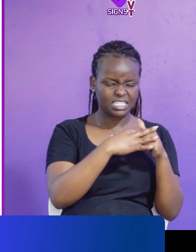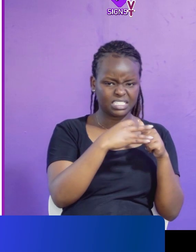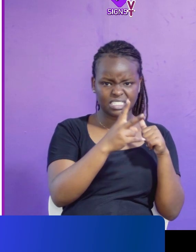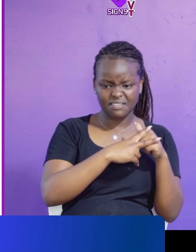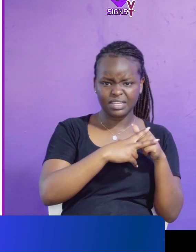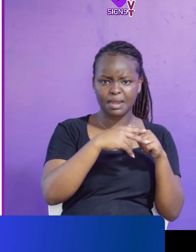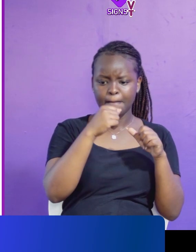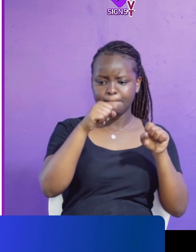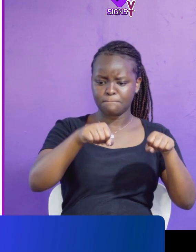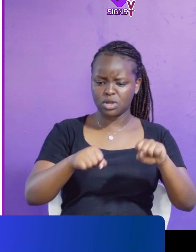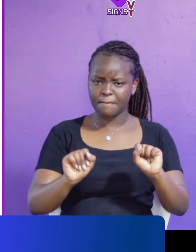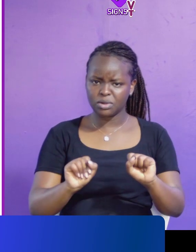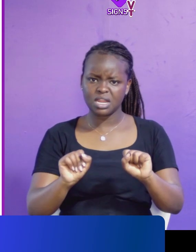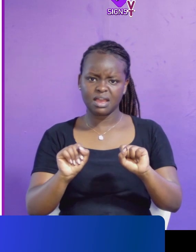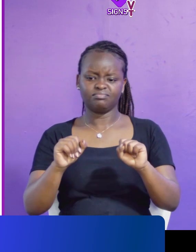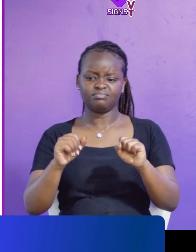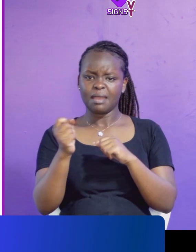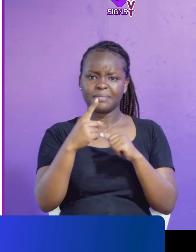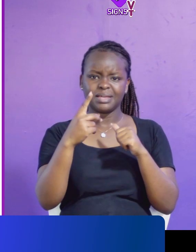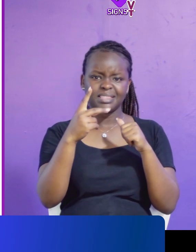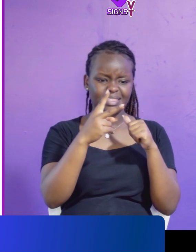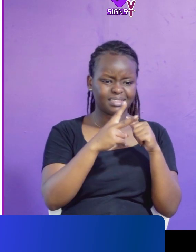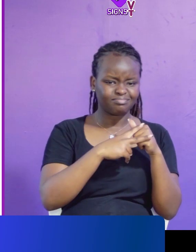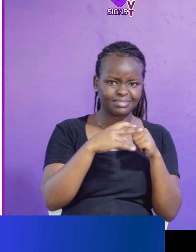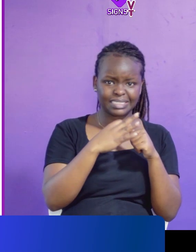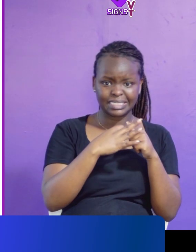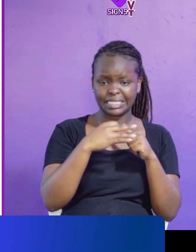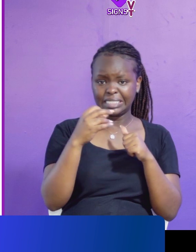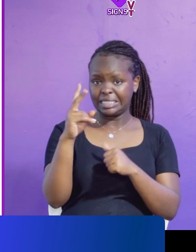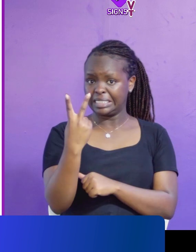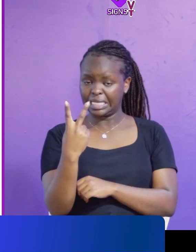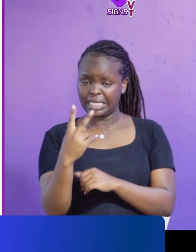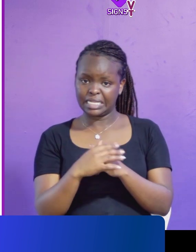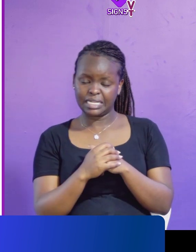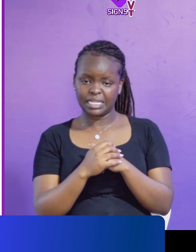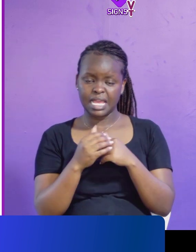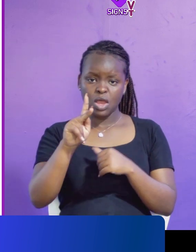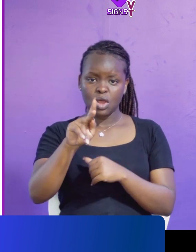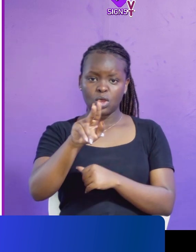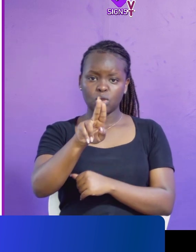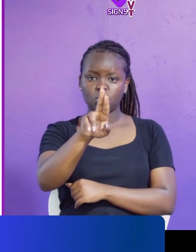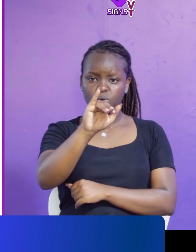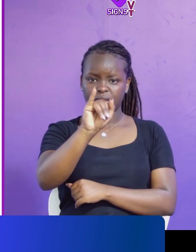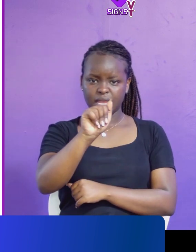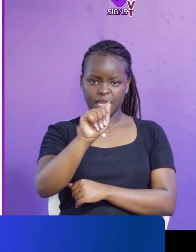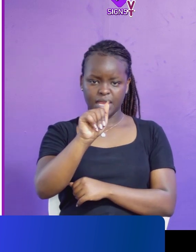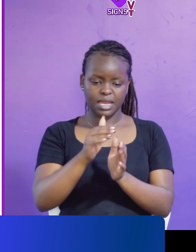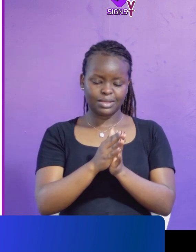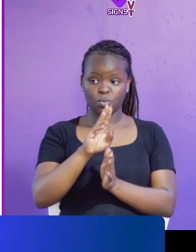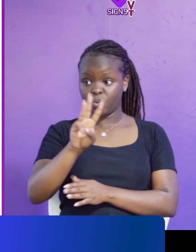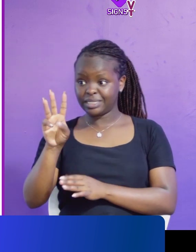Nyamira and Kisii. August 29th, Meru. September 2nd, Kuria West and Kuria